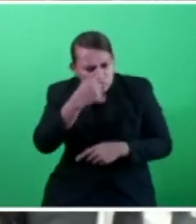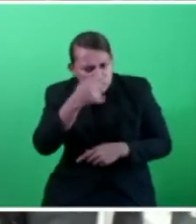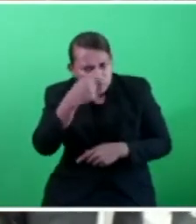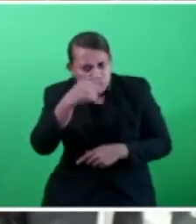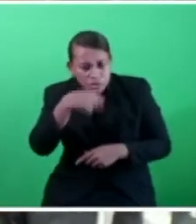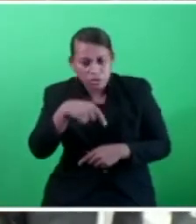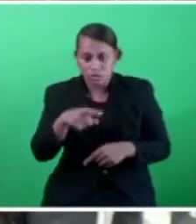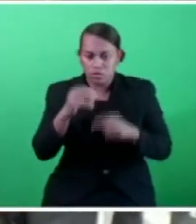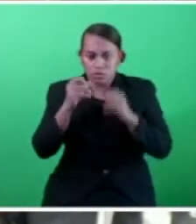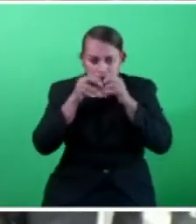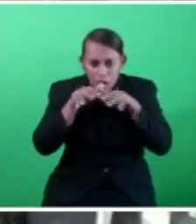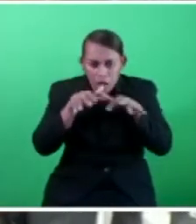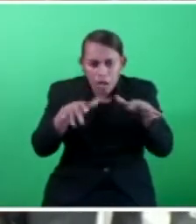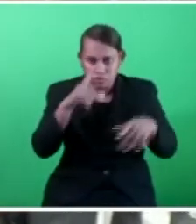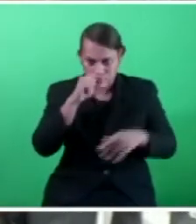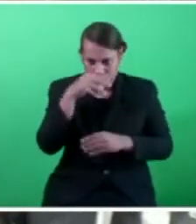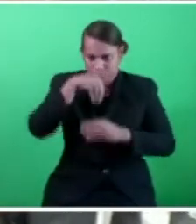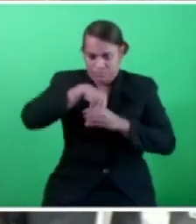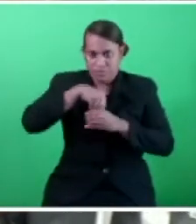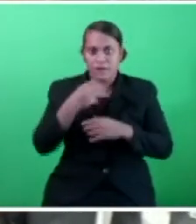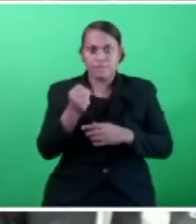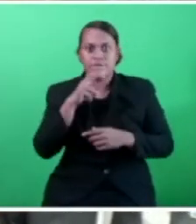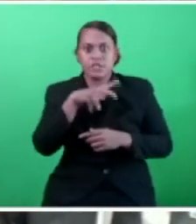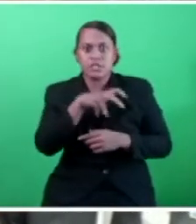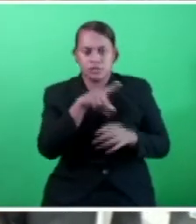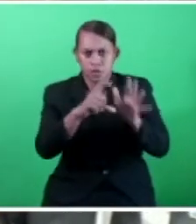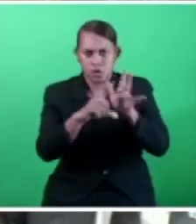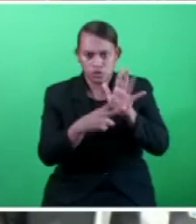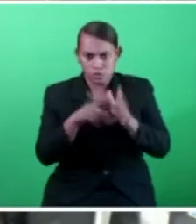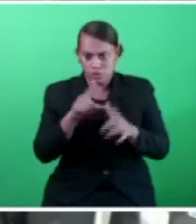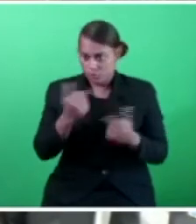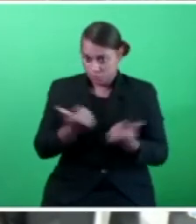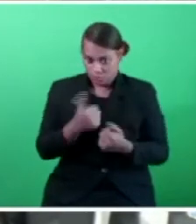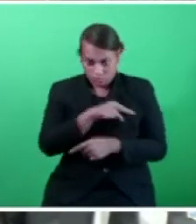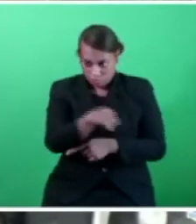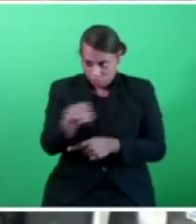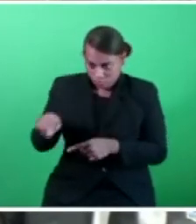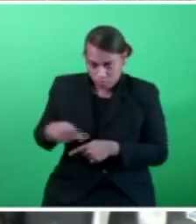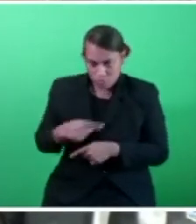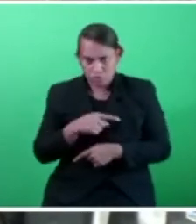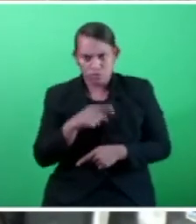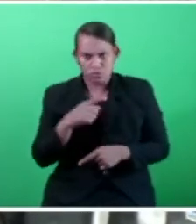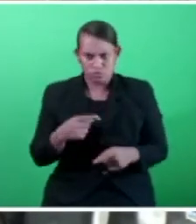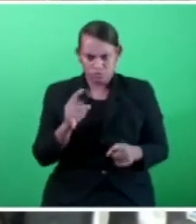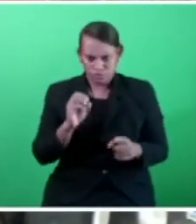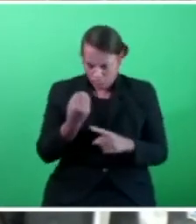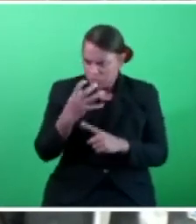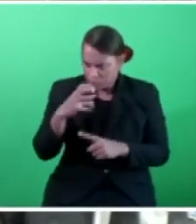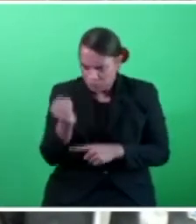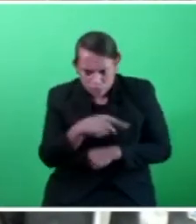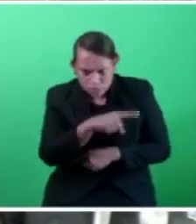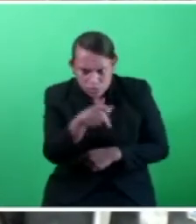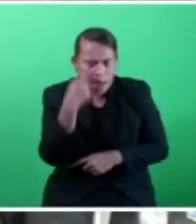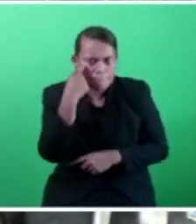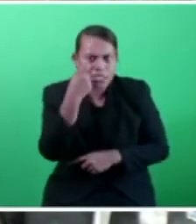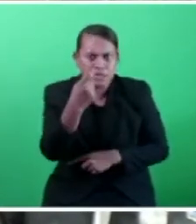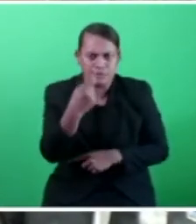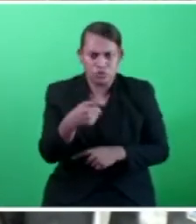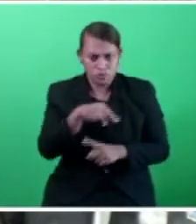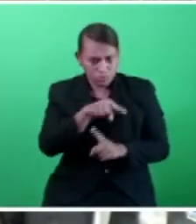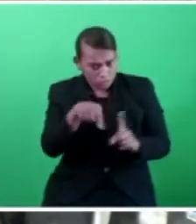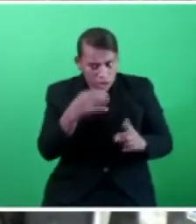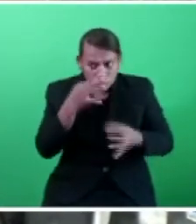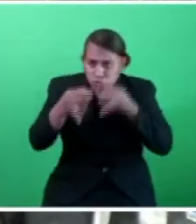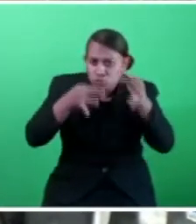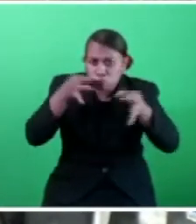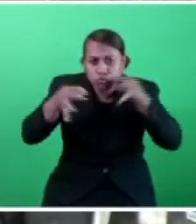And encourage those around you to seek factual information about the disease from credible sources such as the Ministry, WHO,